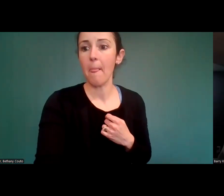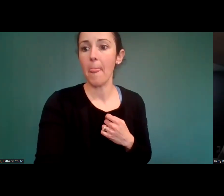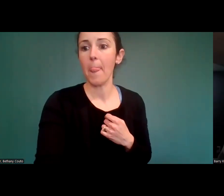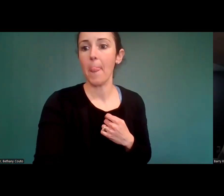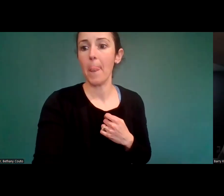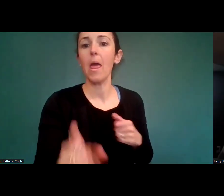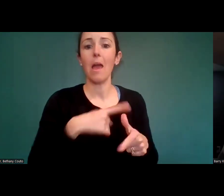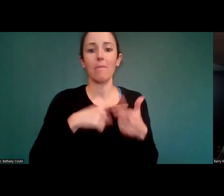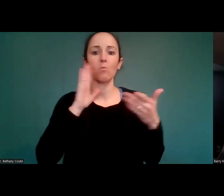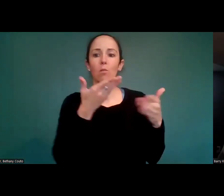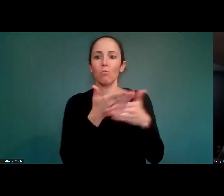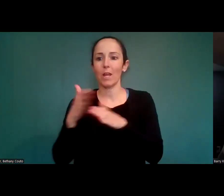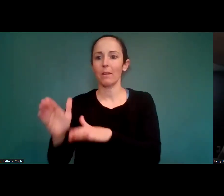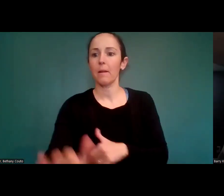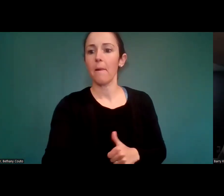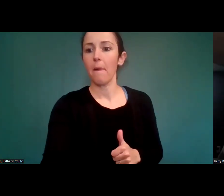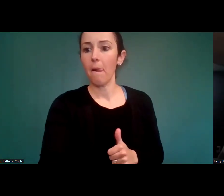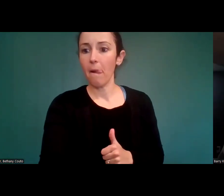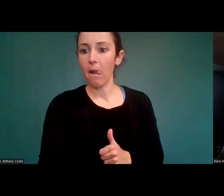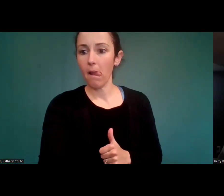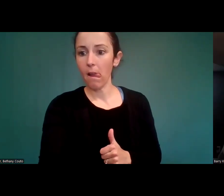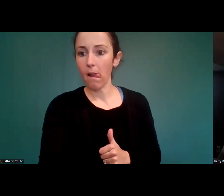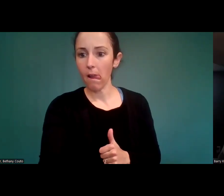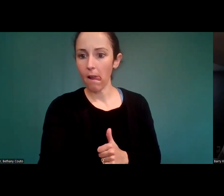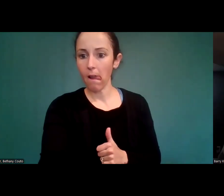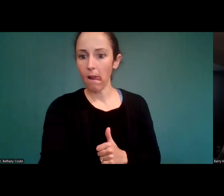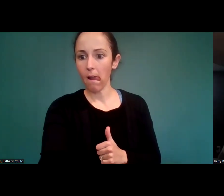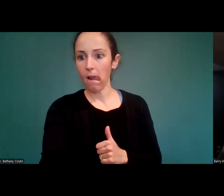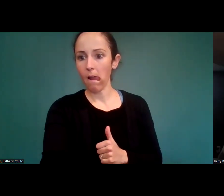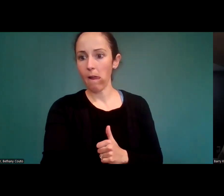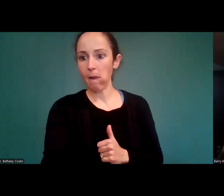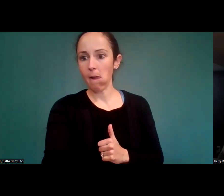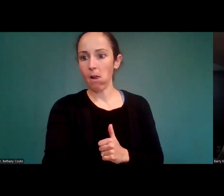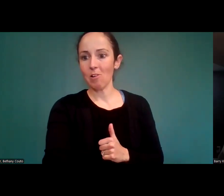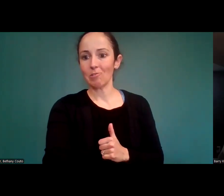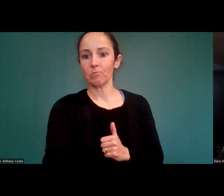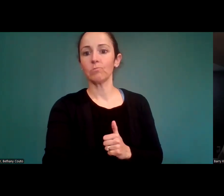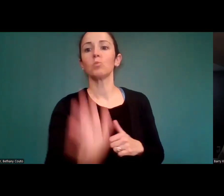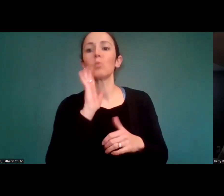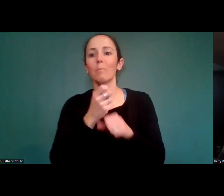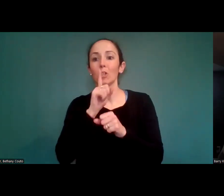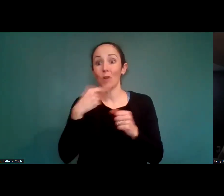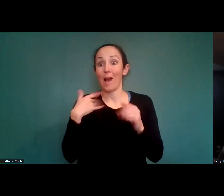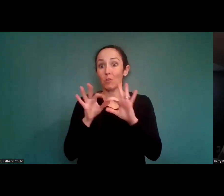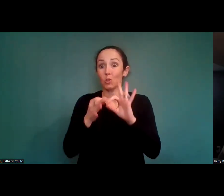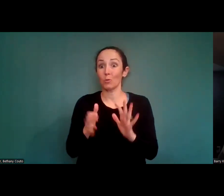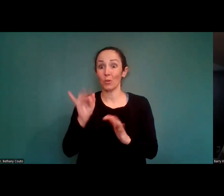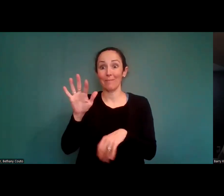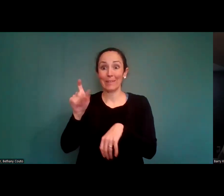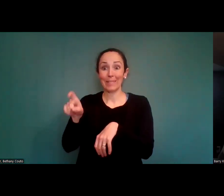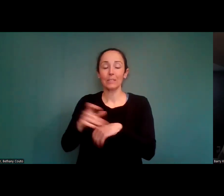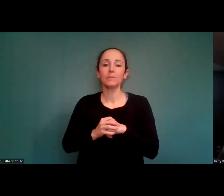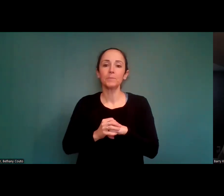Isabella creates the breakout groups, we'll also make sure that there's an interpreter in that space for you as well too. Thank you,